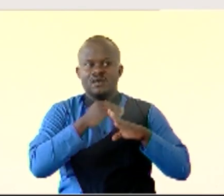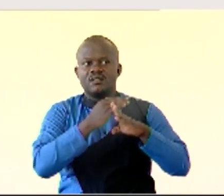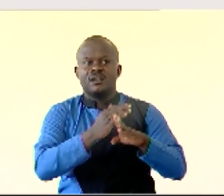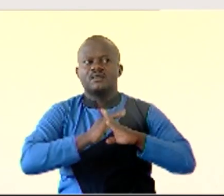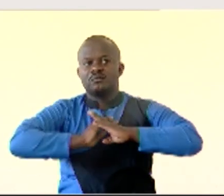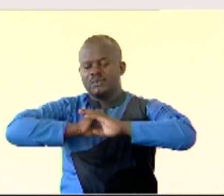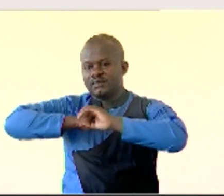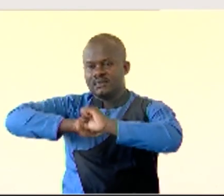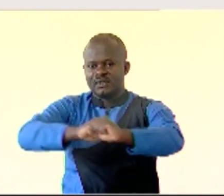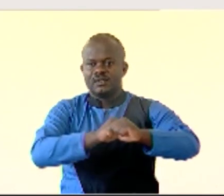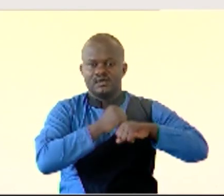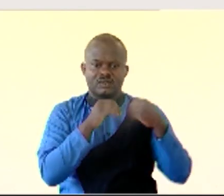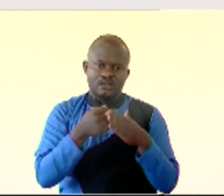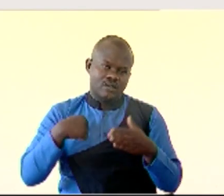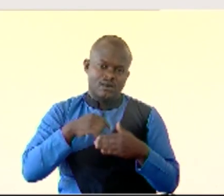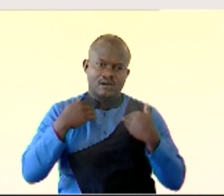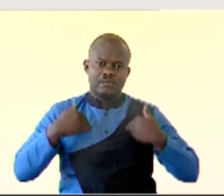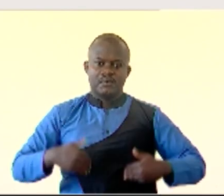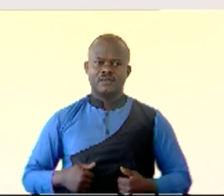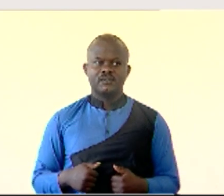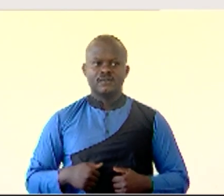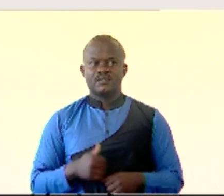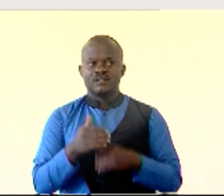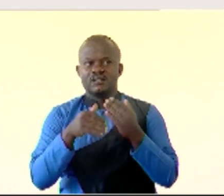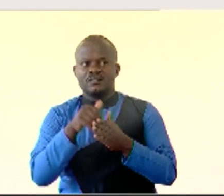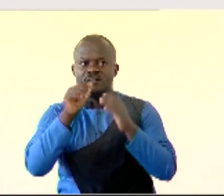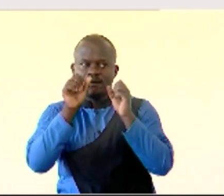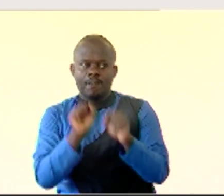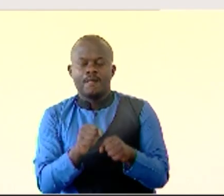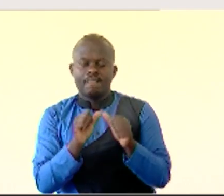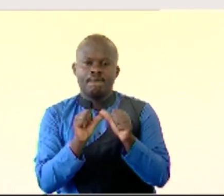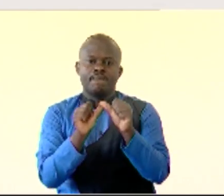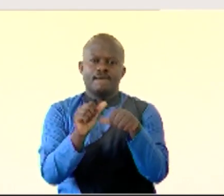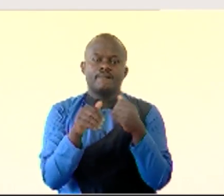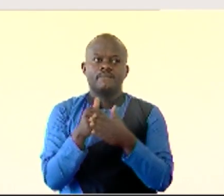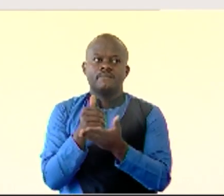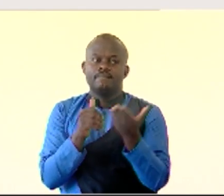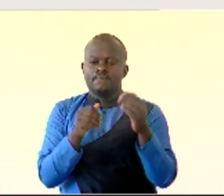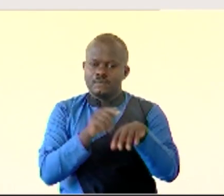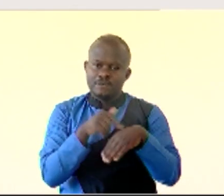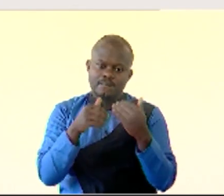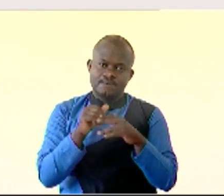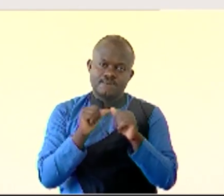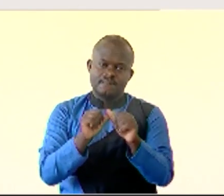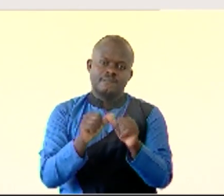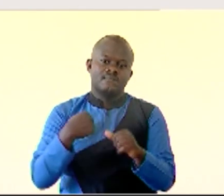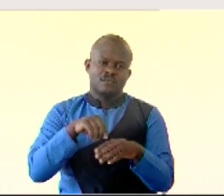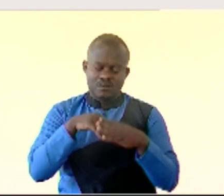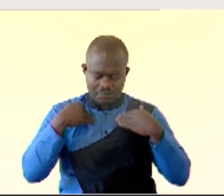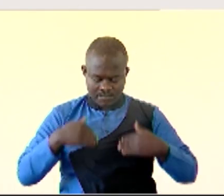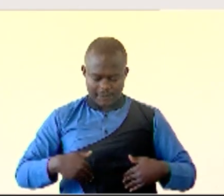body, that attacks these microorganisms that has persisted and entered into our body.